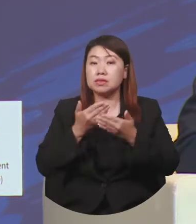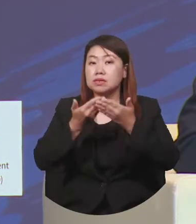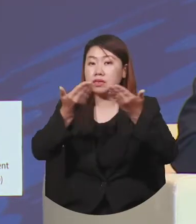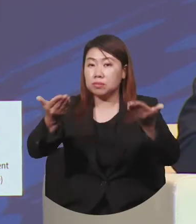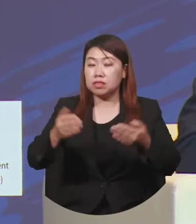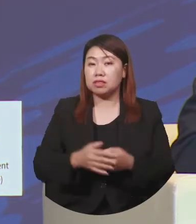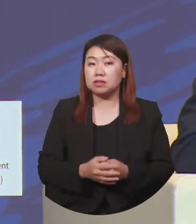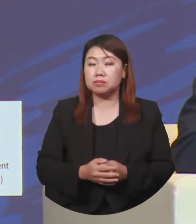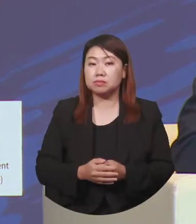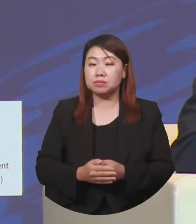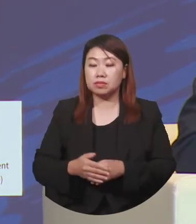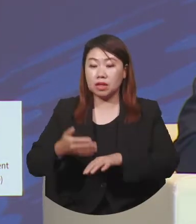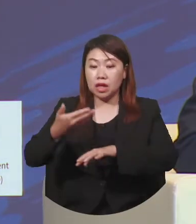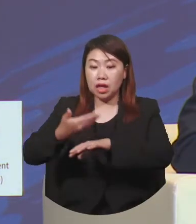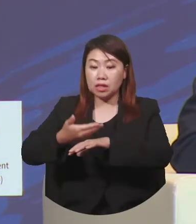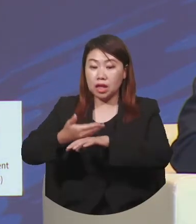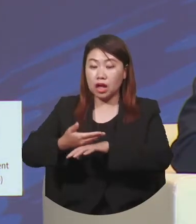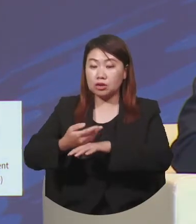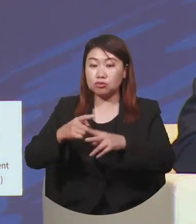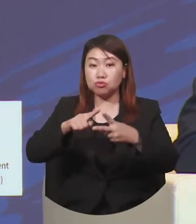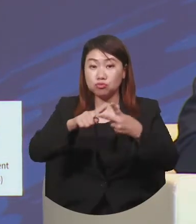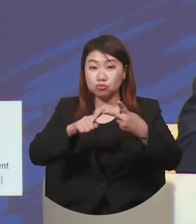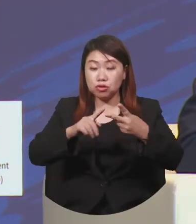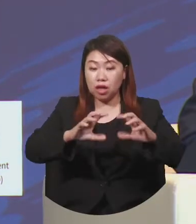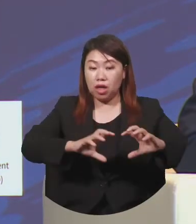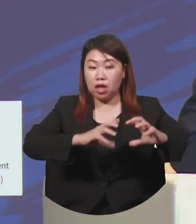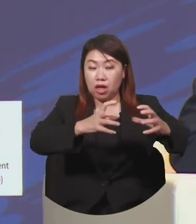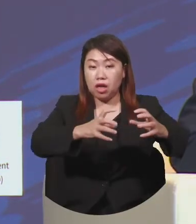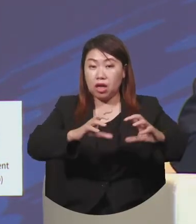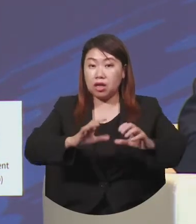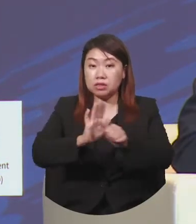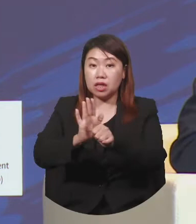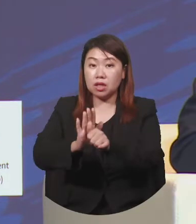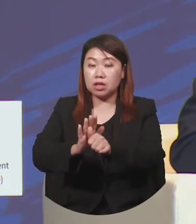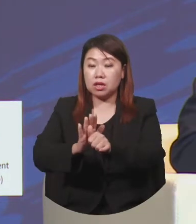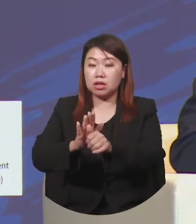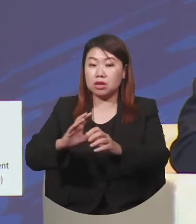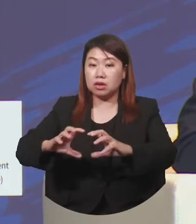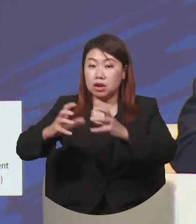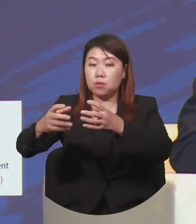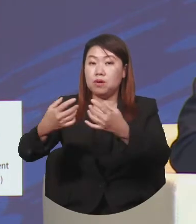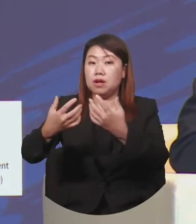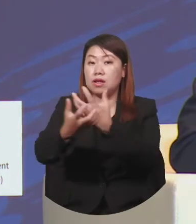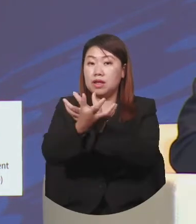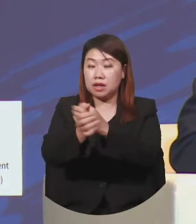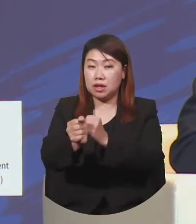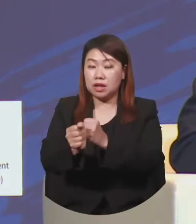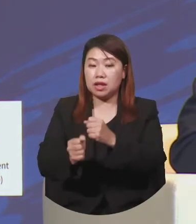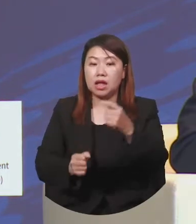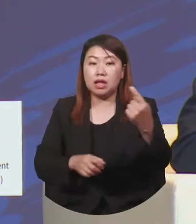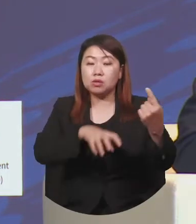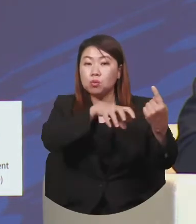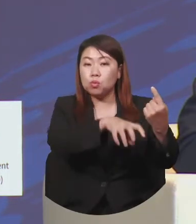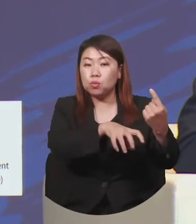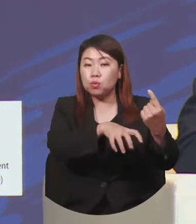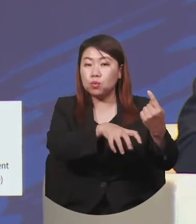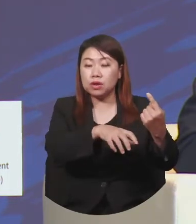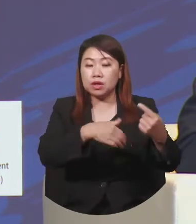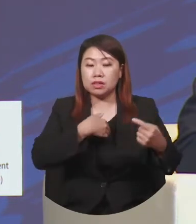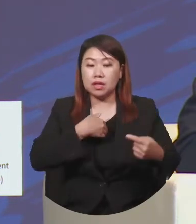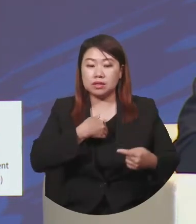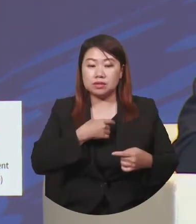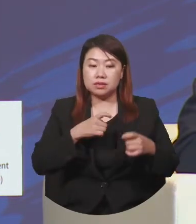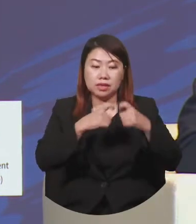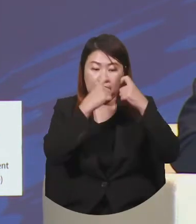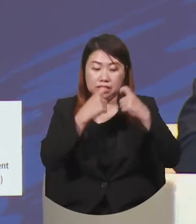donors, and for political reasons, one of the donors was insistent on going their own way with the procurement